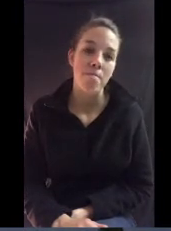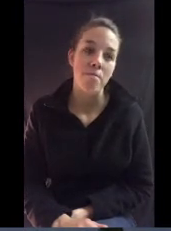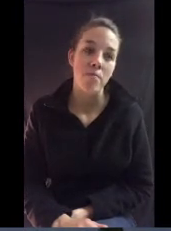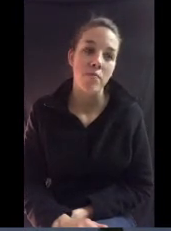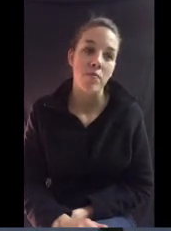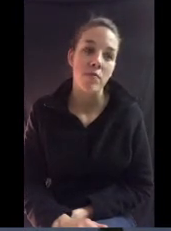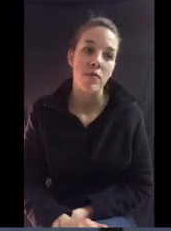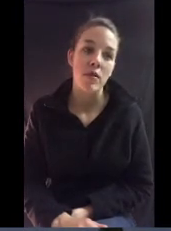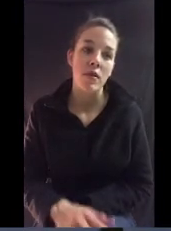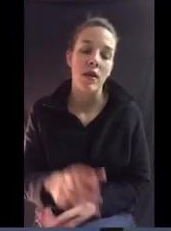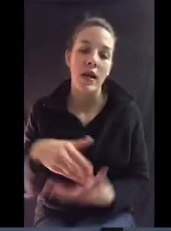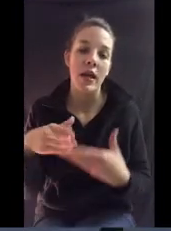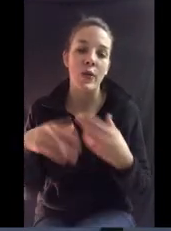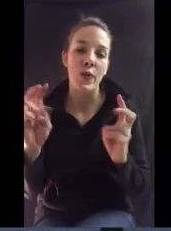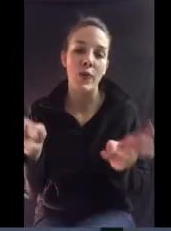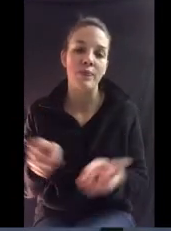another.